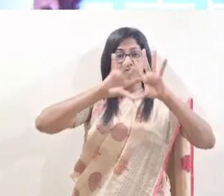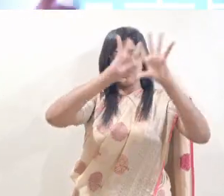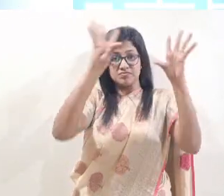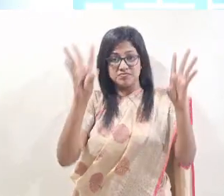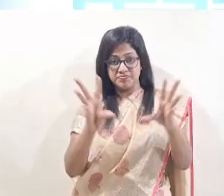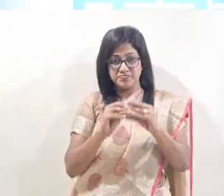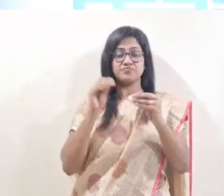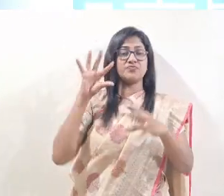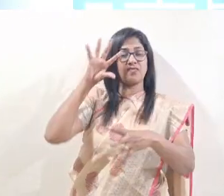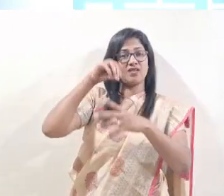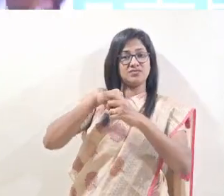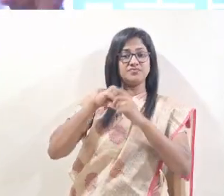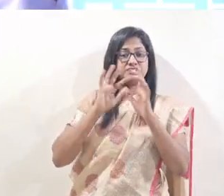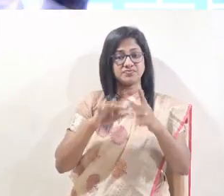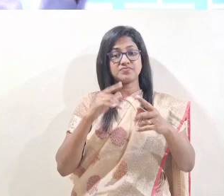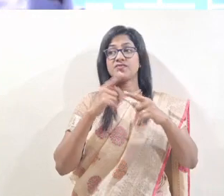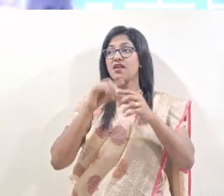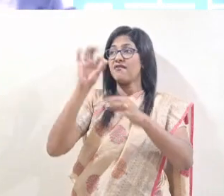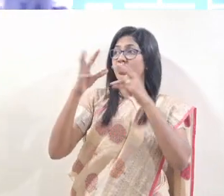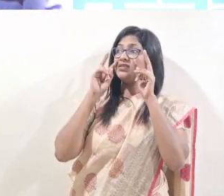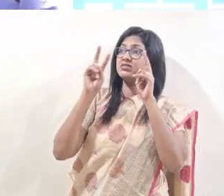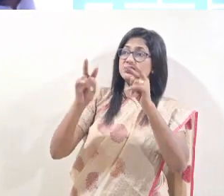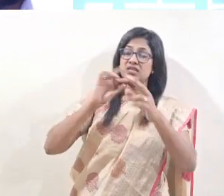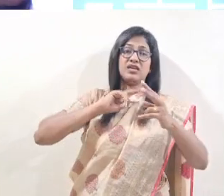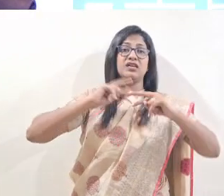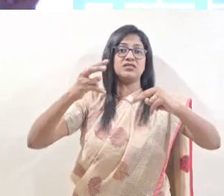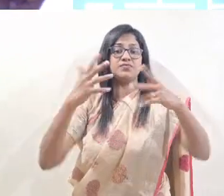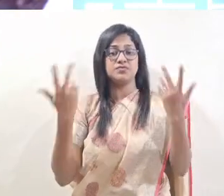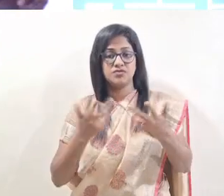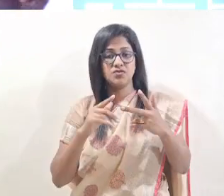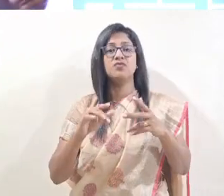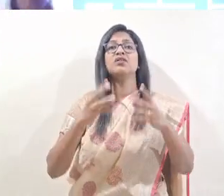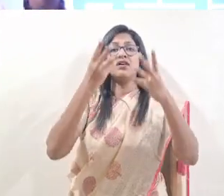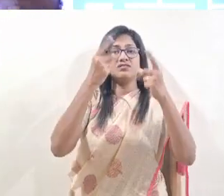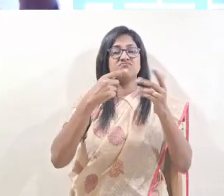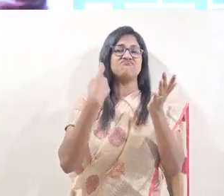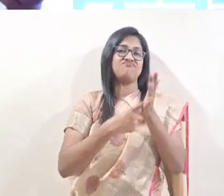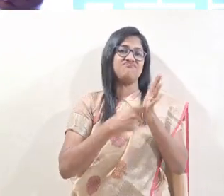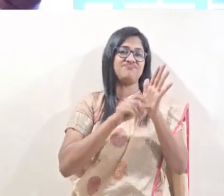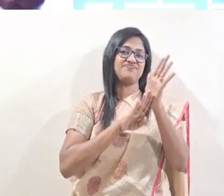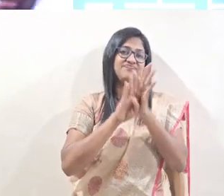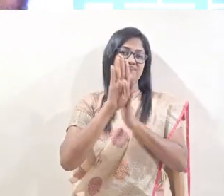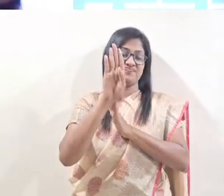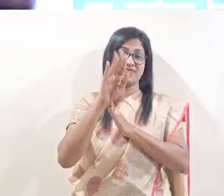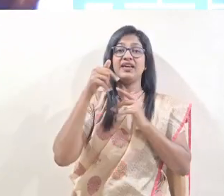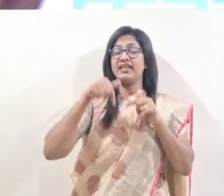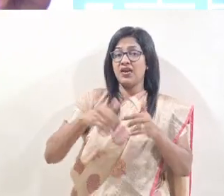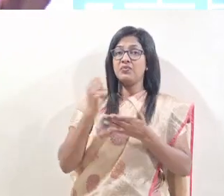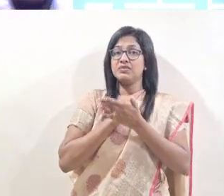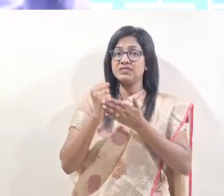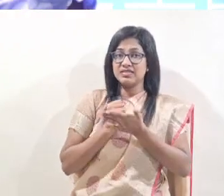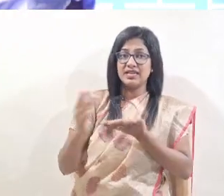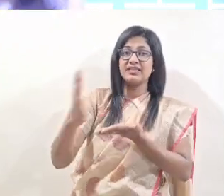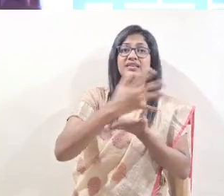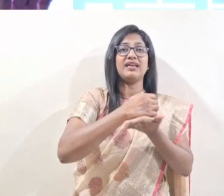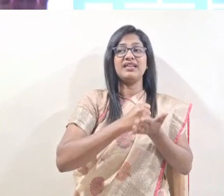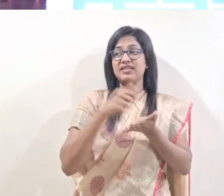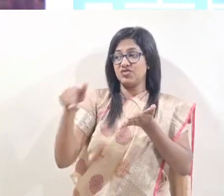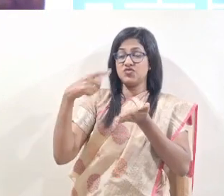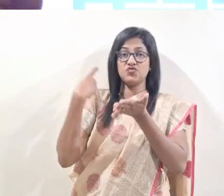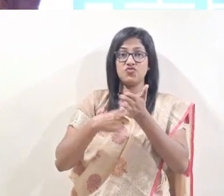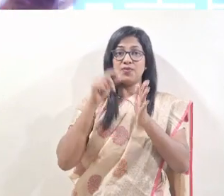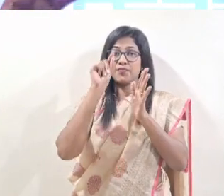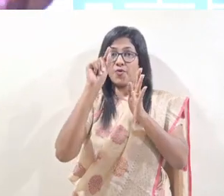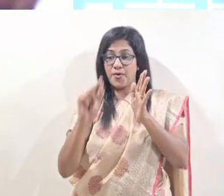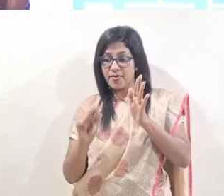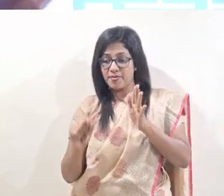do they respond to the fire? And all of these things eventually become a parameter of the model. And what we are trying to do is to collect data to validate these